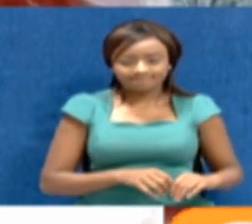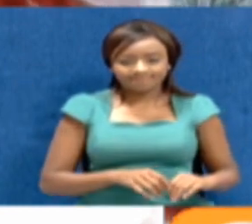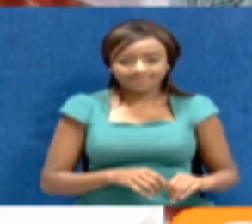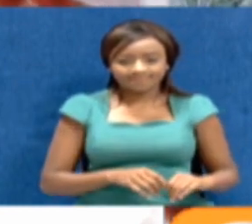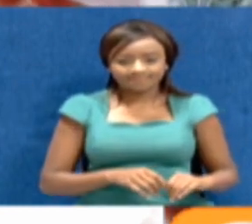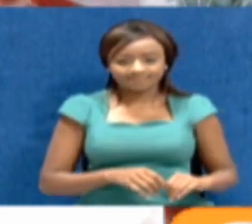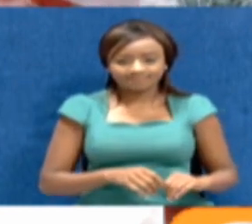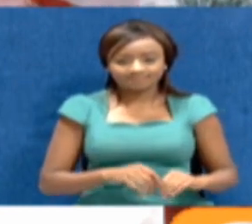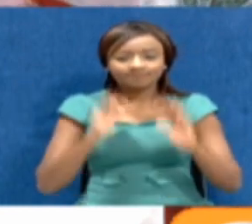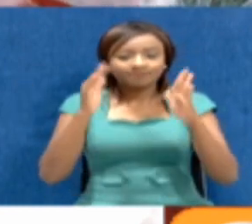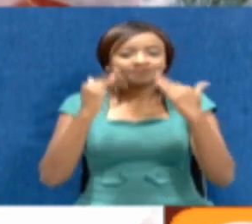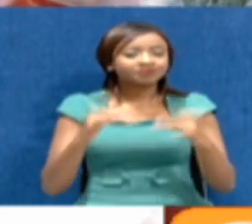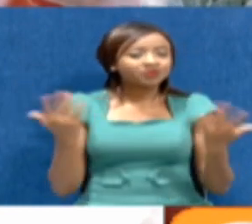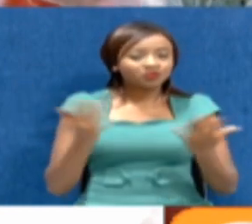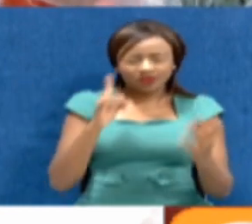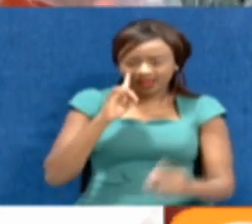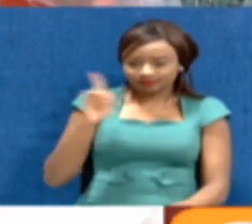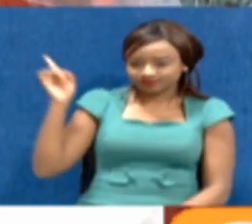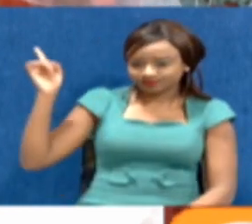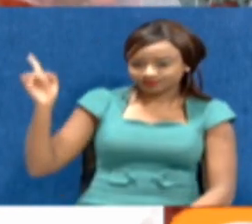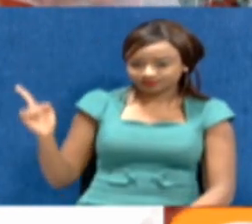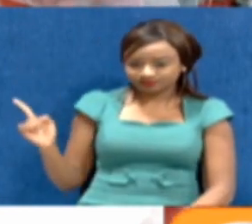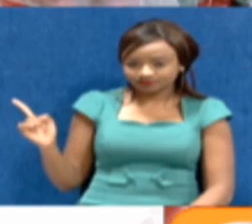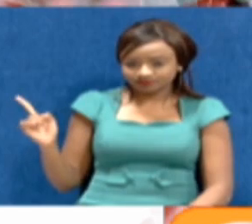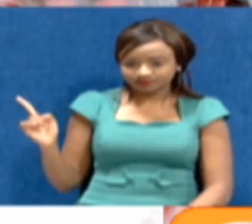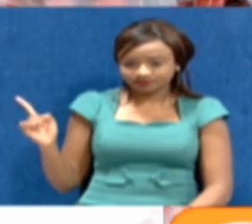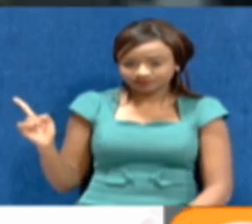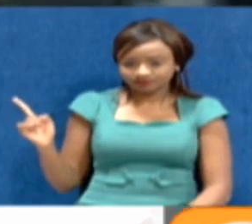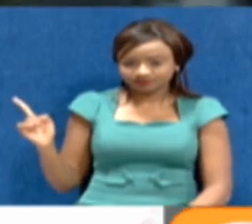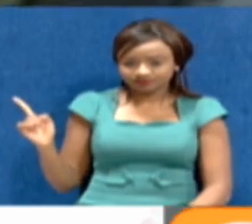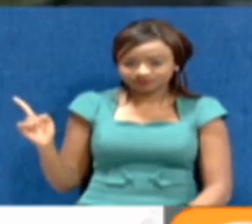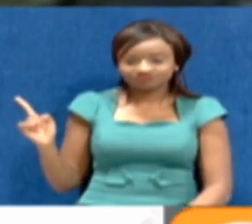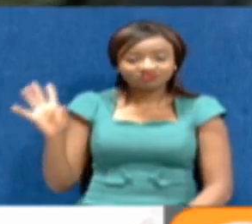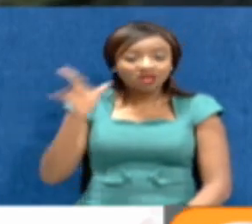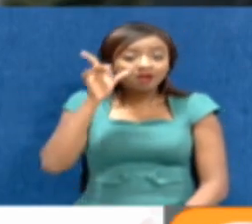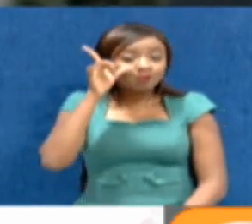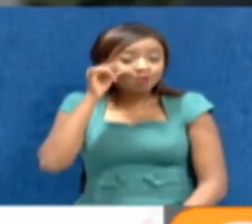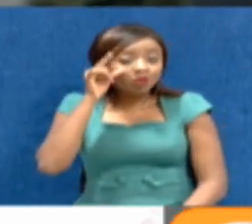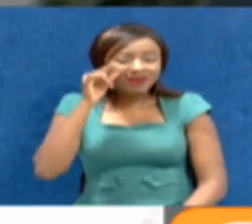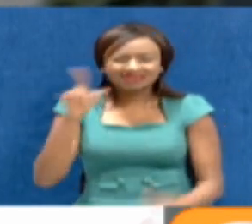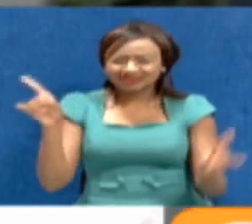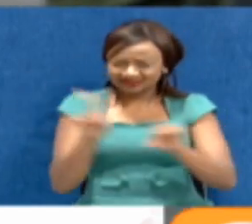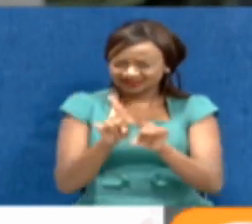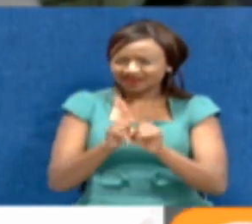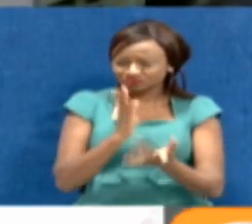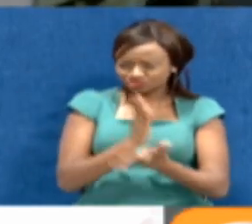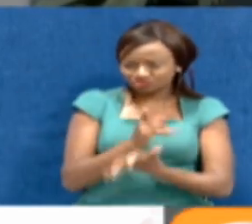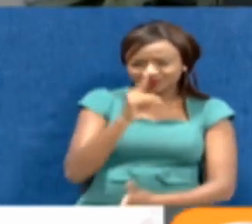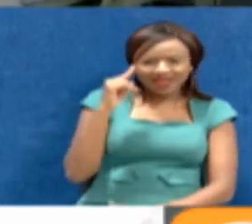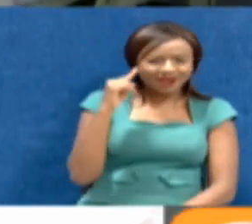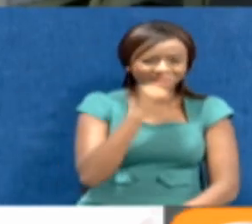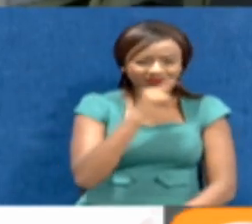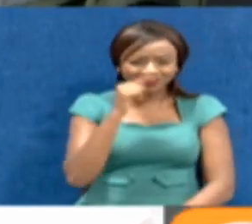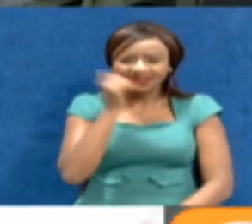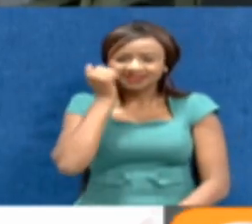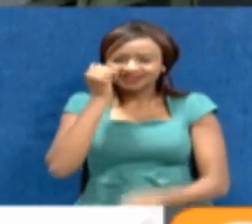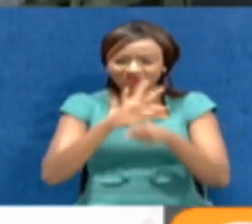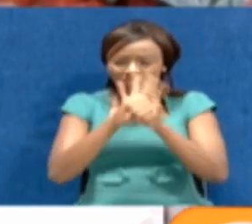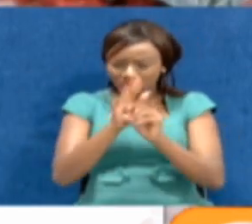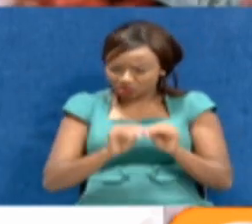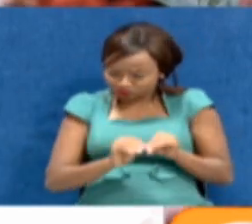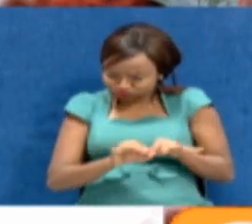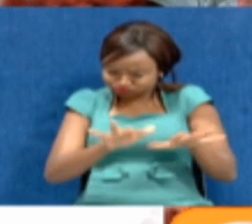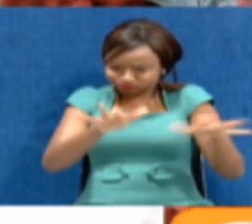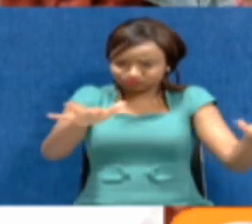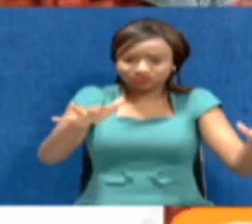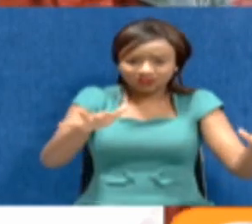17, Westlands 14, and Embakasi South 10. Mombasa has been Kenya's other epicenter for the virus